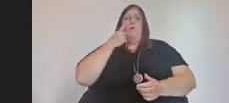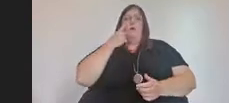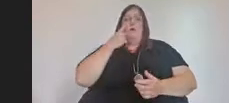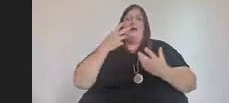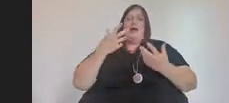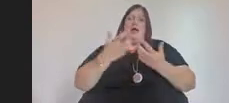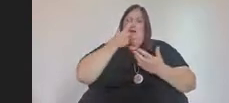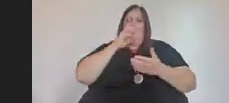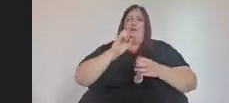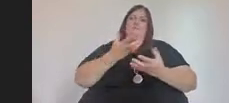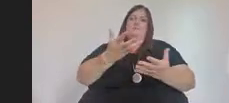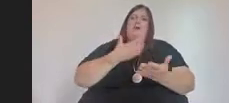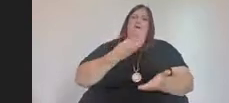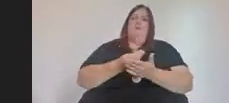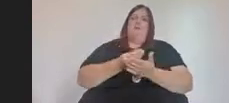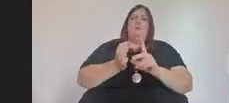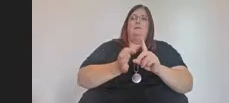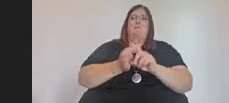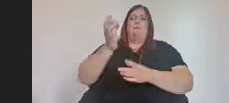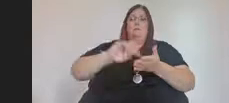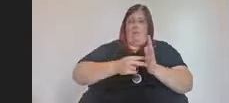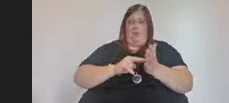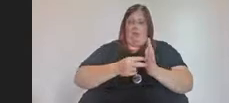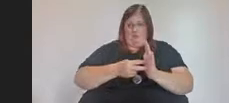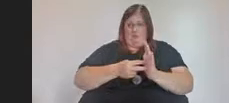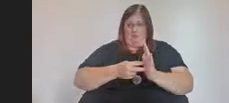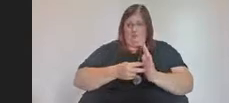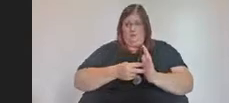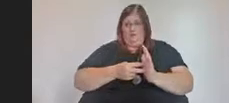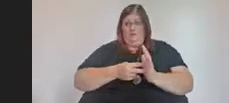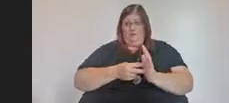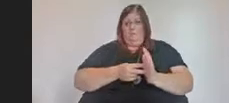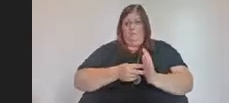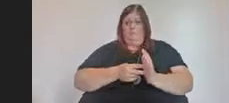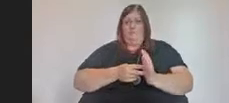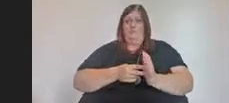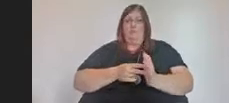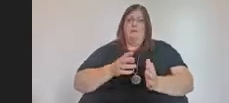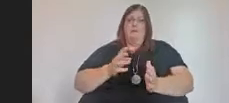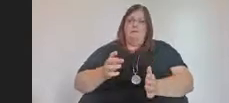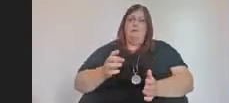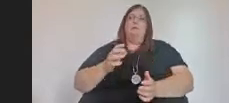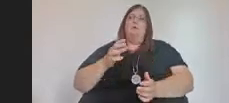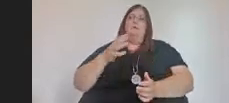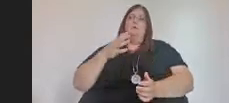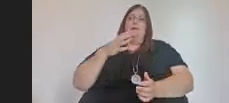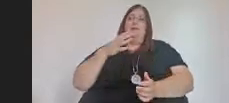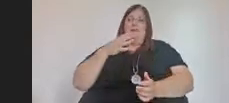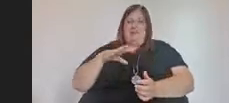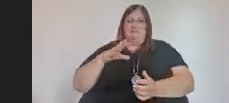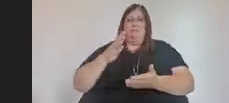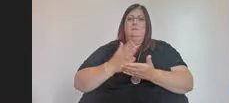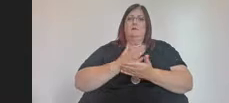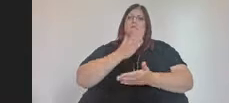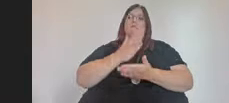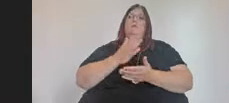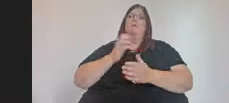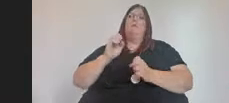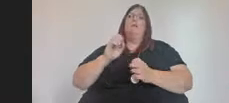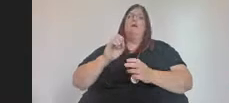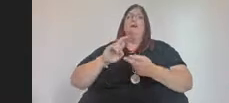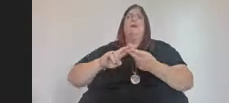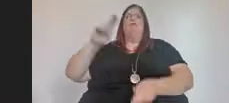improvement. And within that, in order to not have the increases in acute care